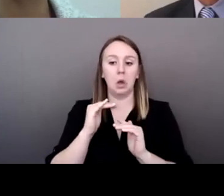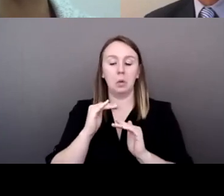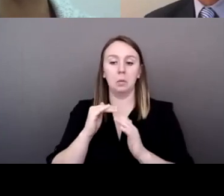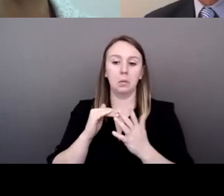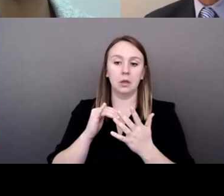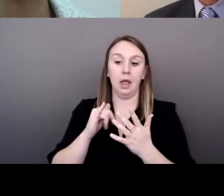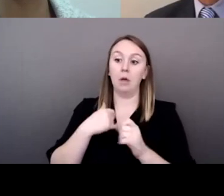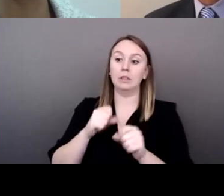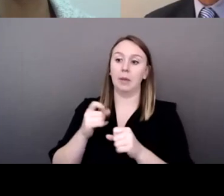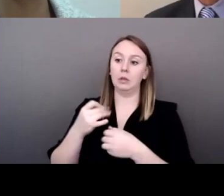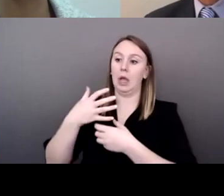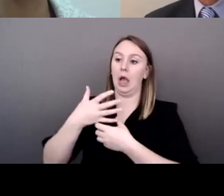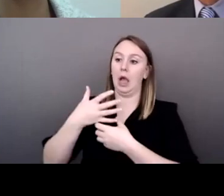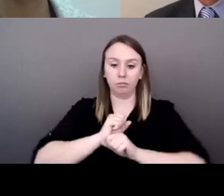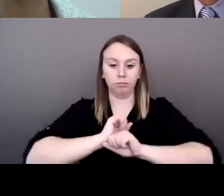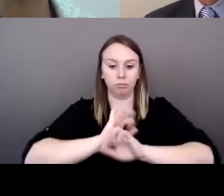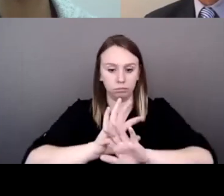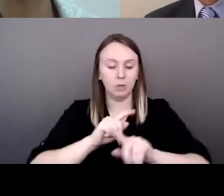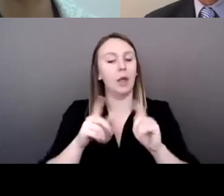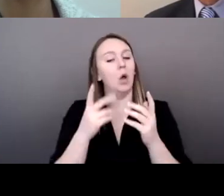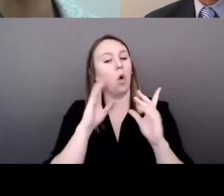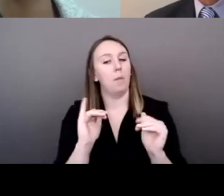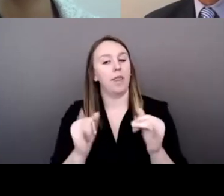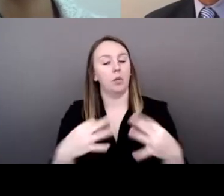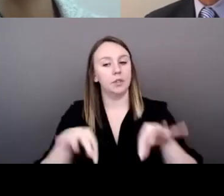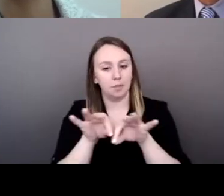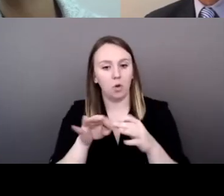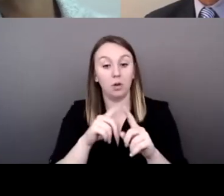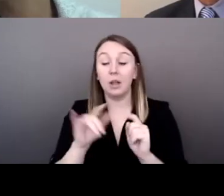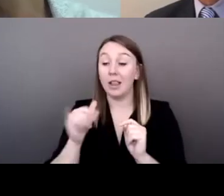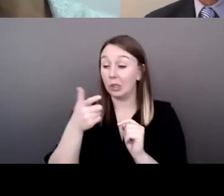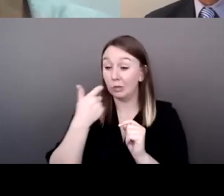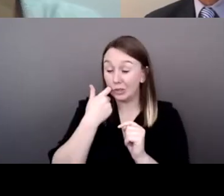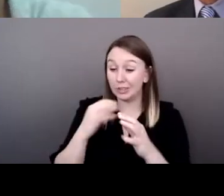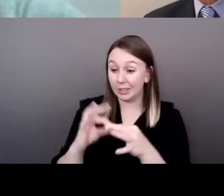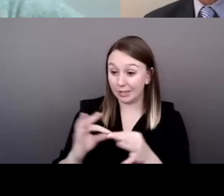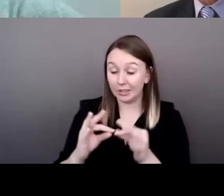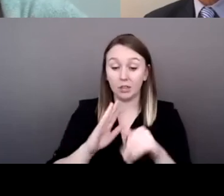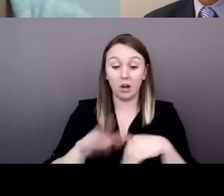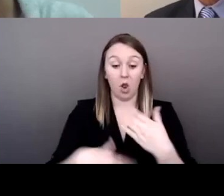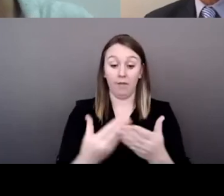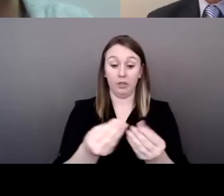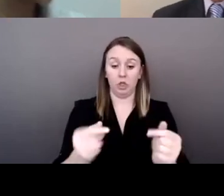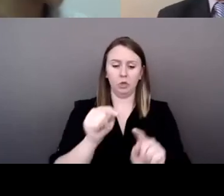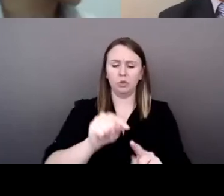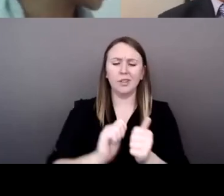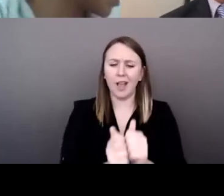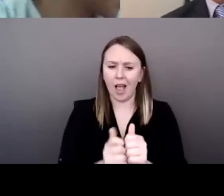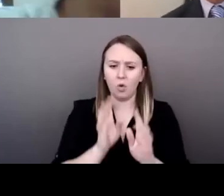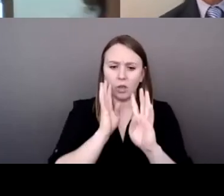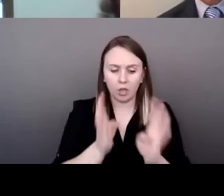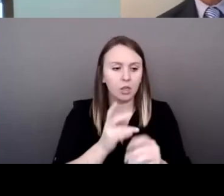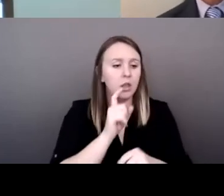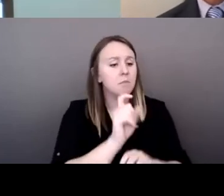hope and what you just asserted, all of these solutions have to be community focused. They have to be grassroots focused,